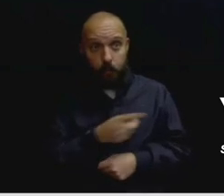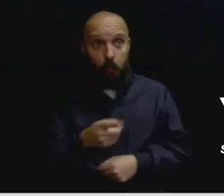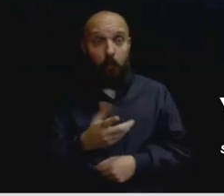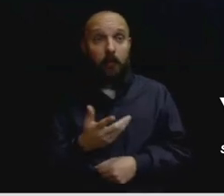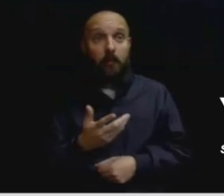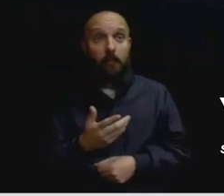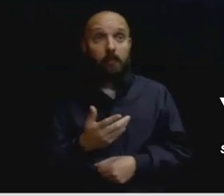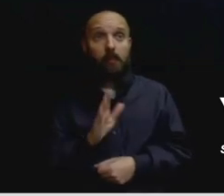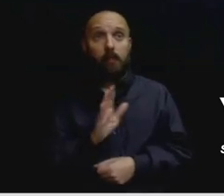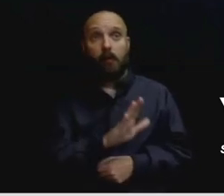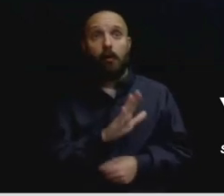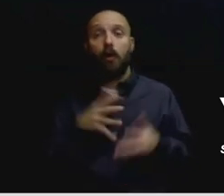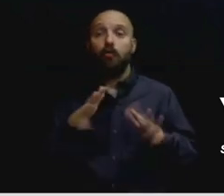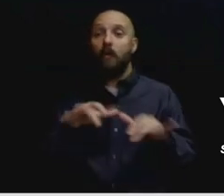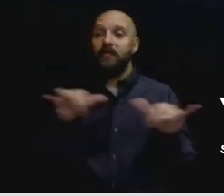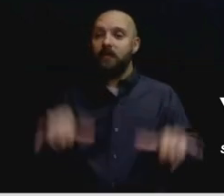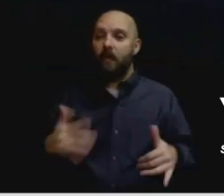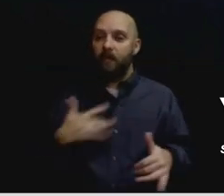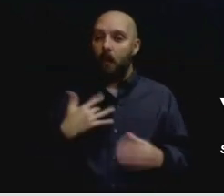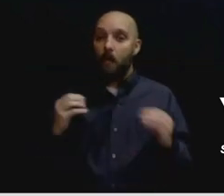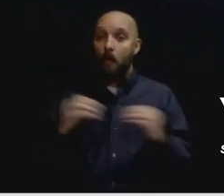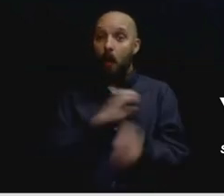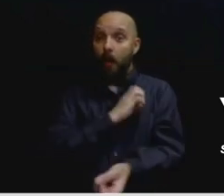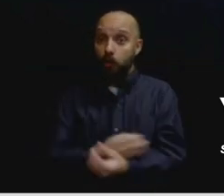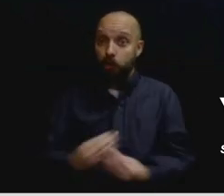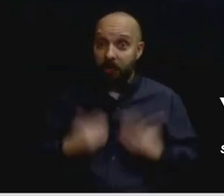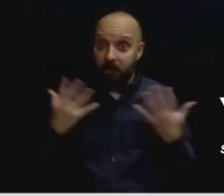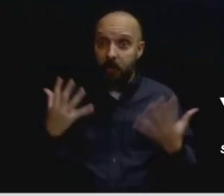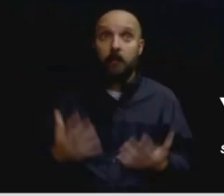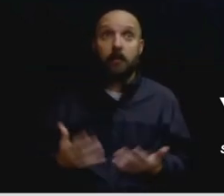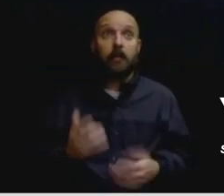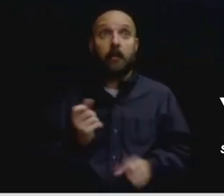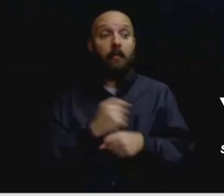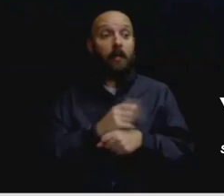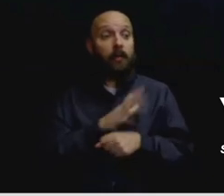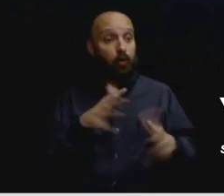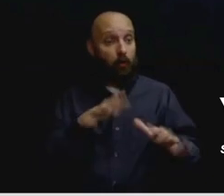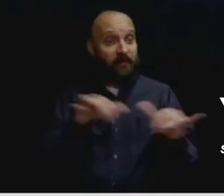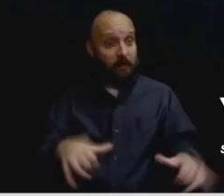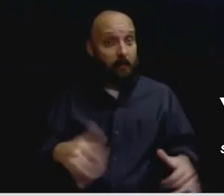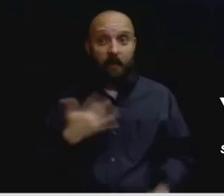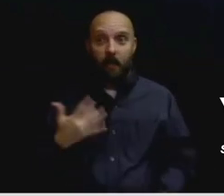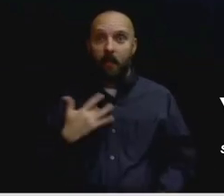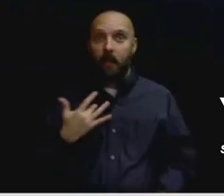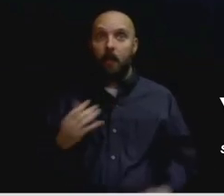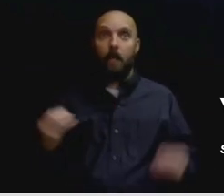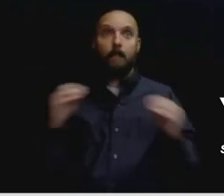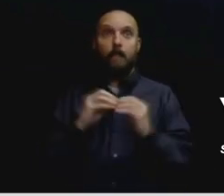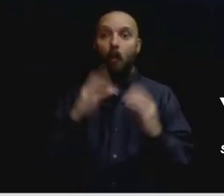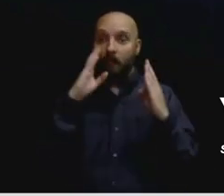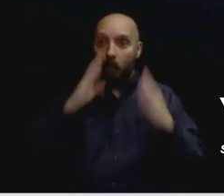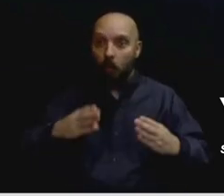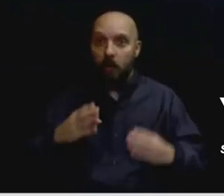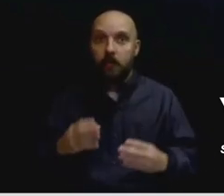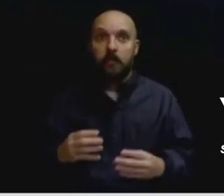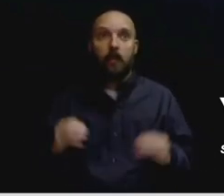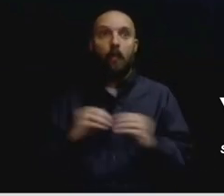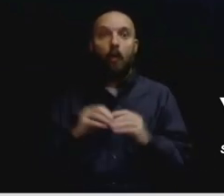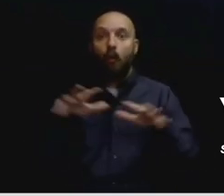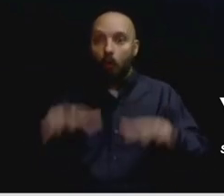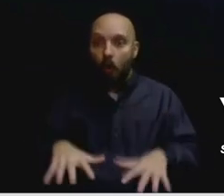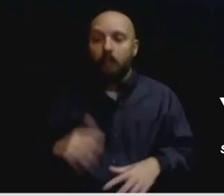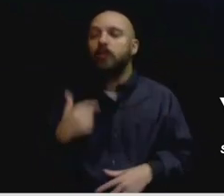your nervous system feel more energized? Is this something that makes your nervous system feel more focused or calm? So we